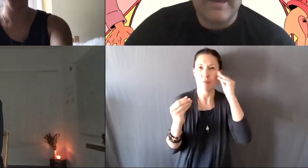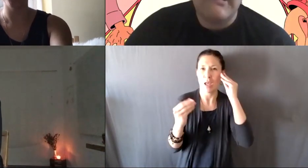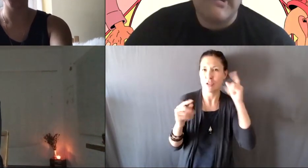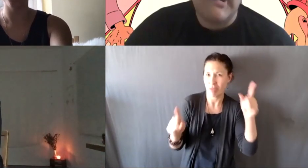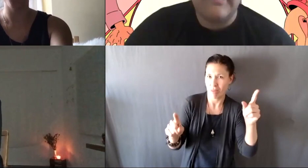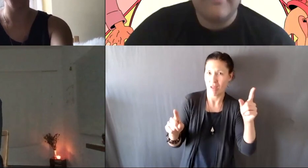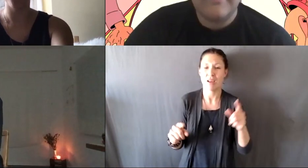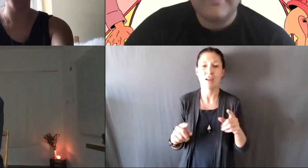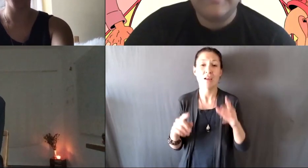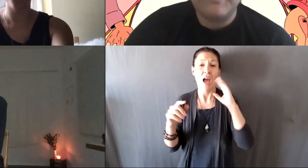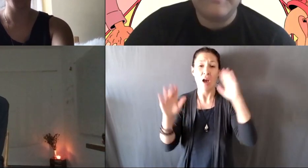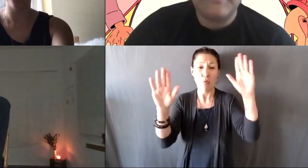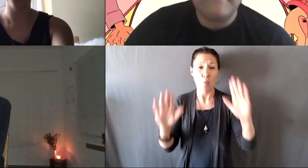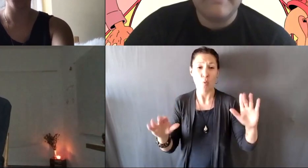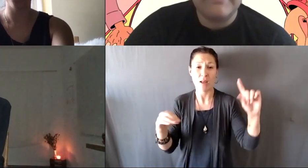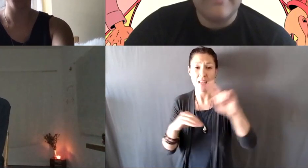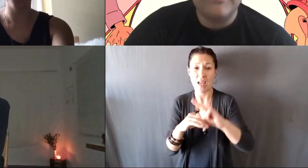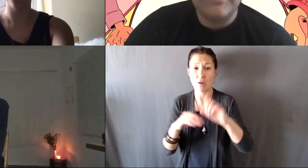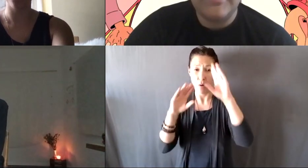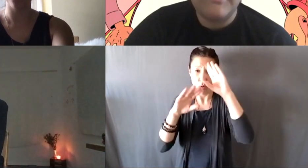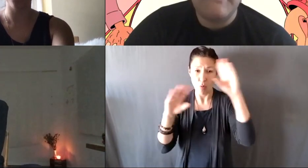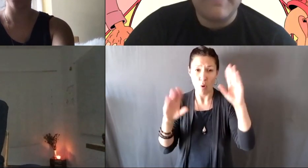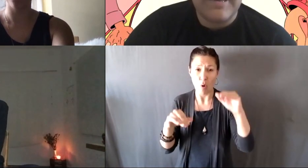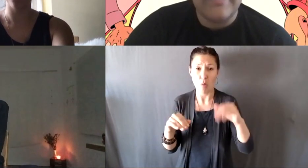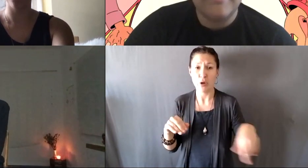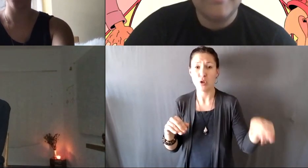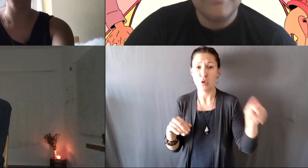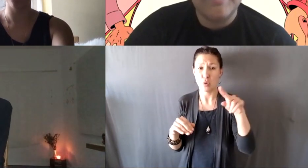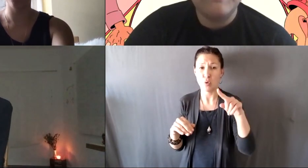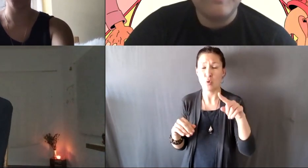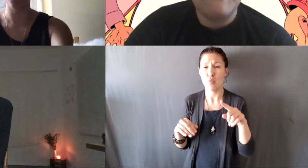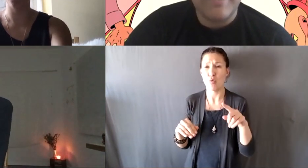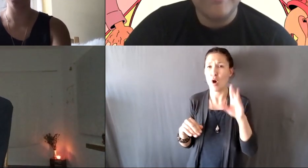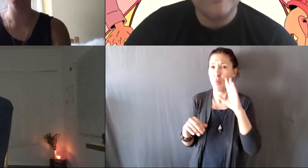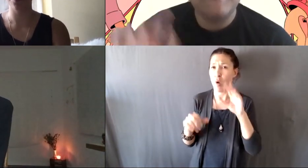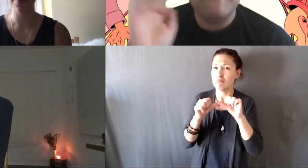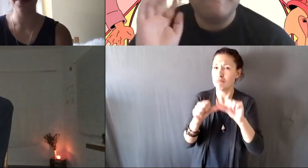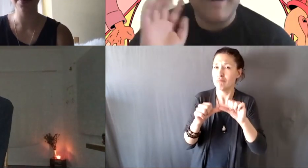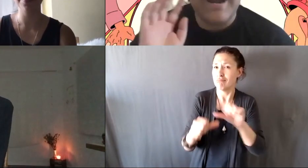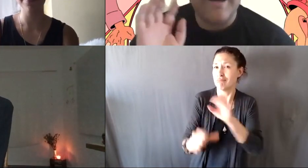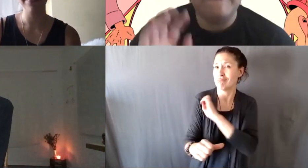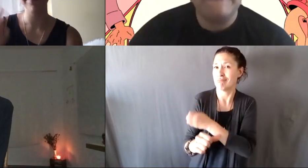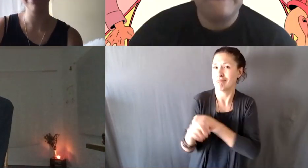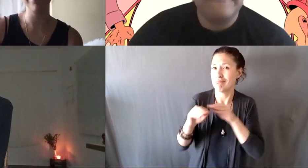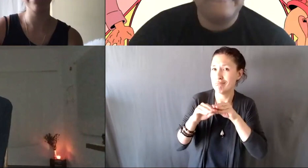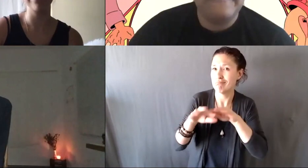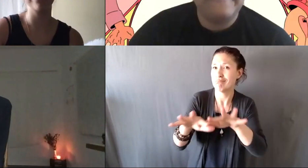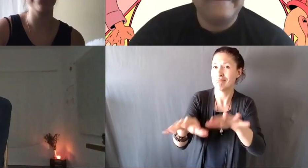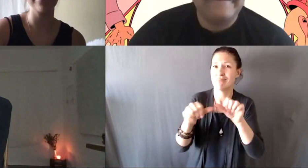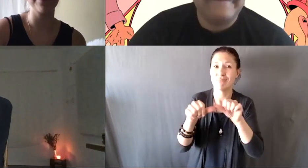we can carry on this beautiful, abundant energy into our weekends. Thank you so much. Bye now.